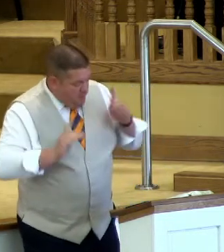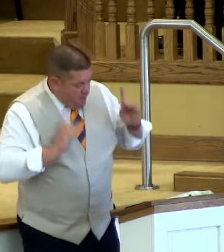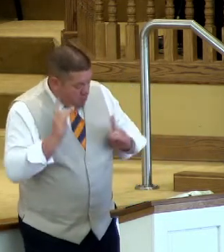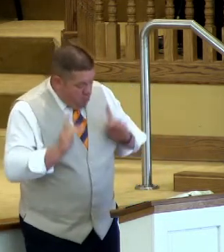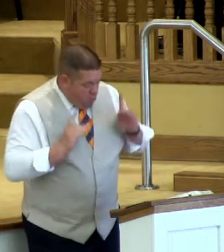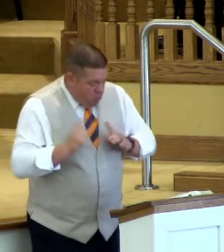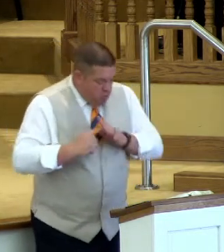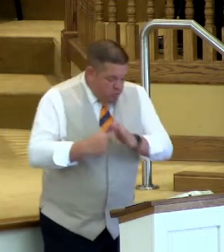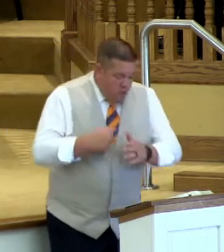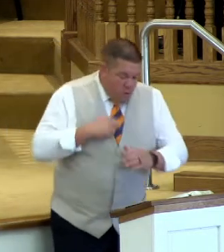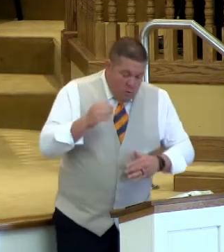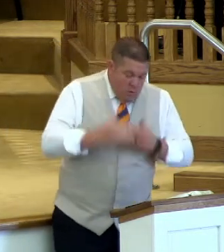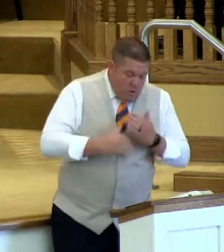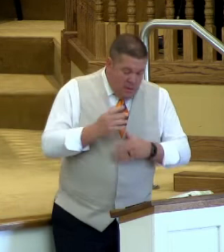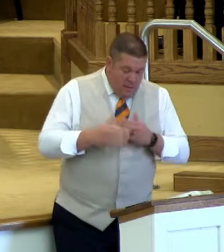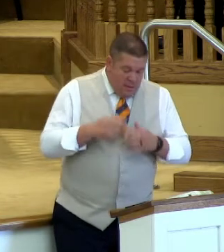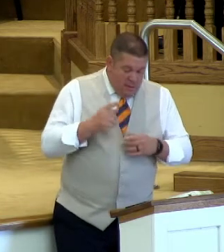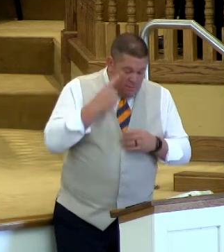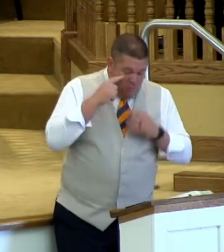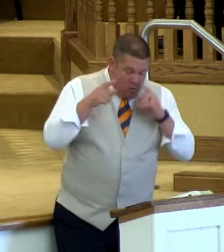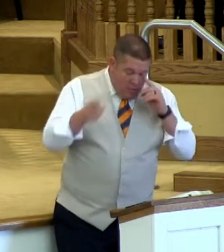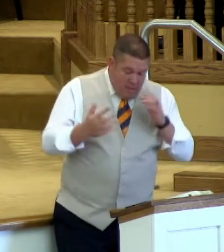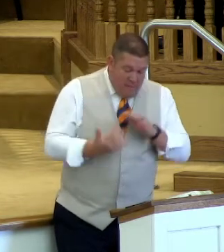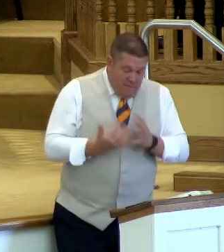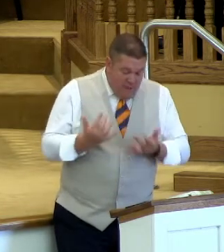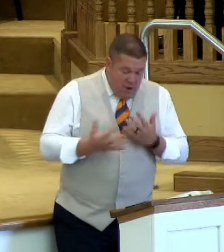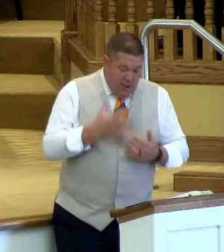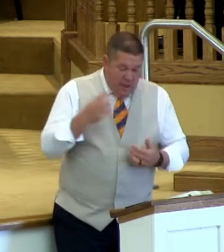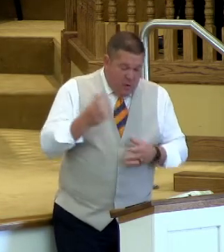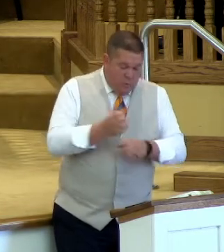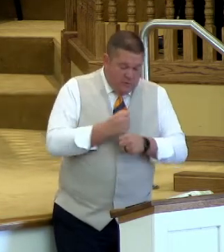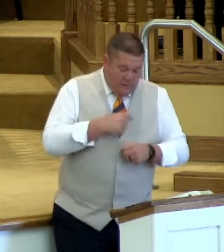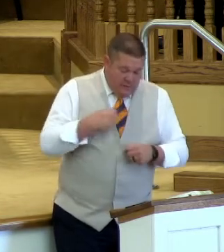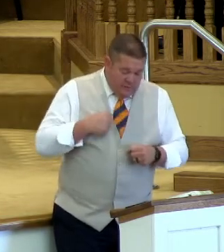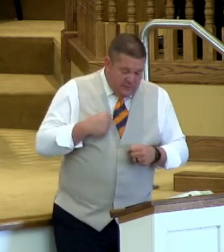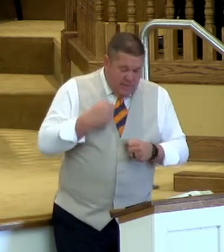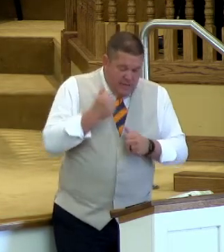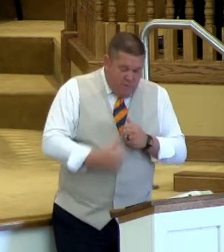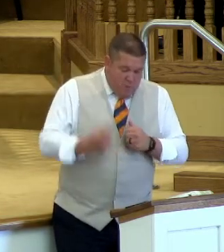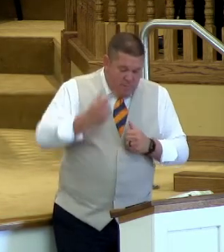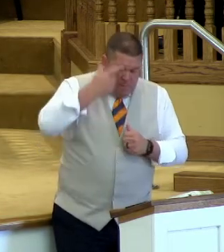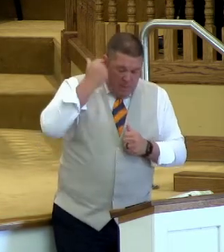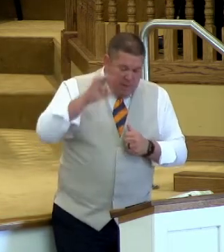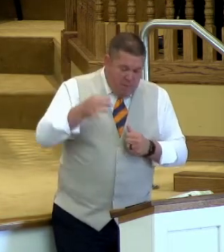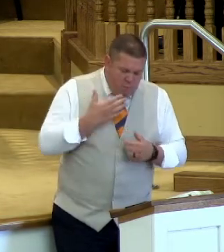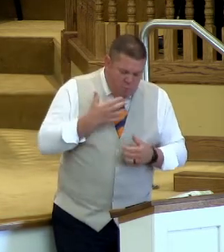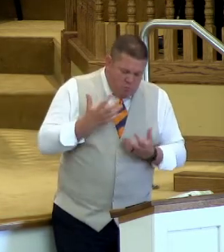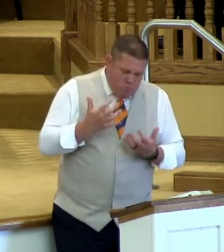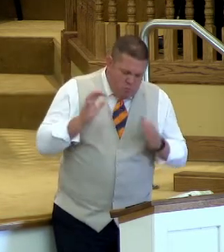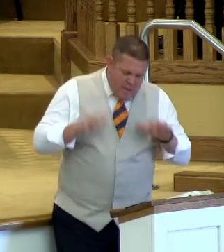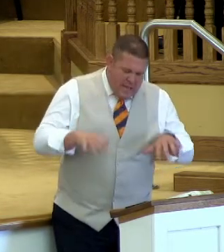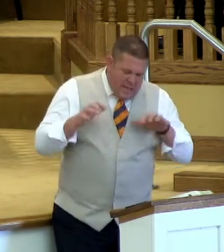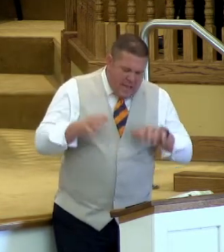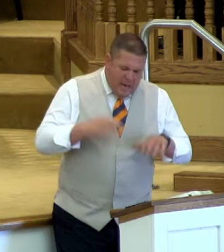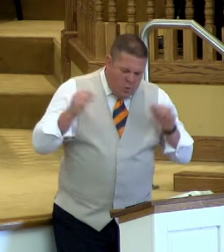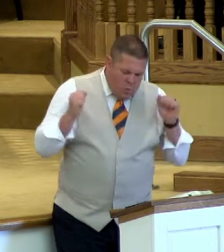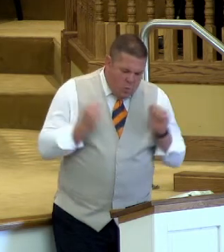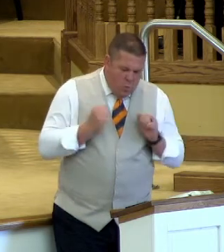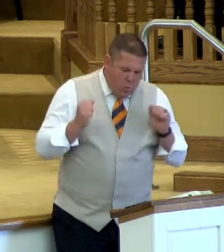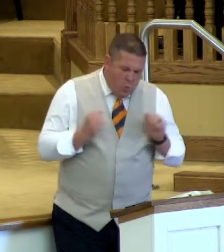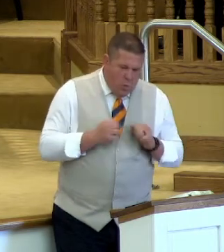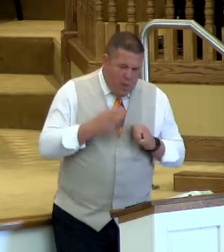people showed us no little kindness, for they kindled a fire and received us, everyone, because of the present rain and because of the